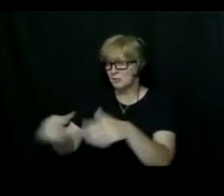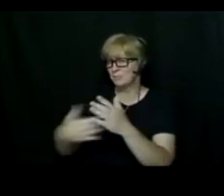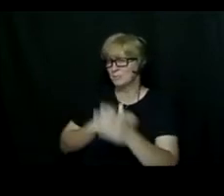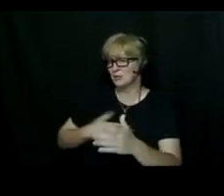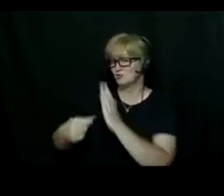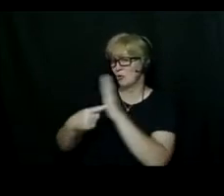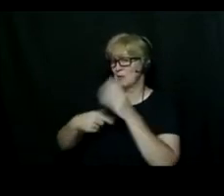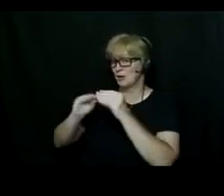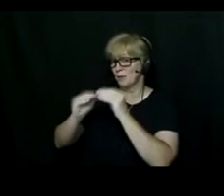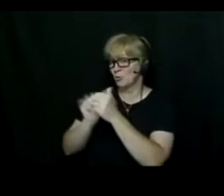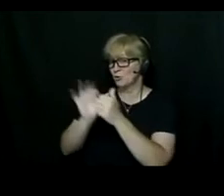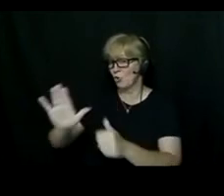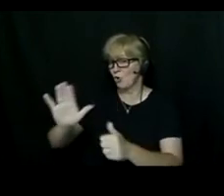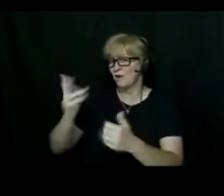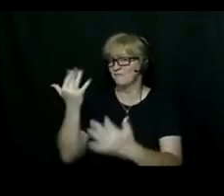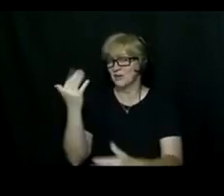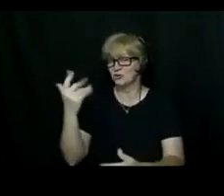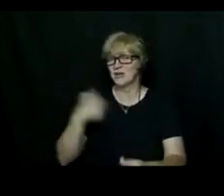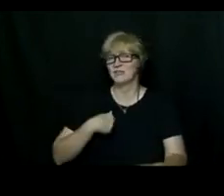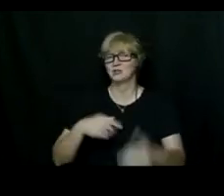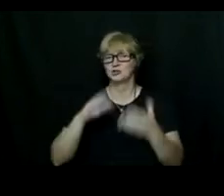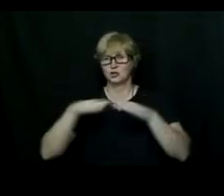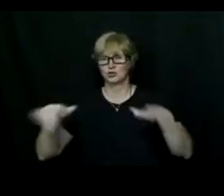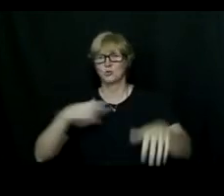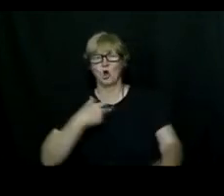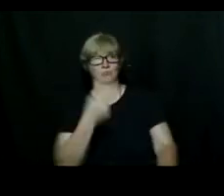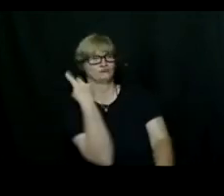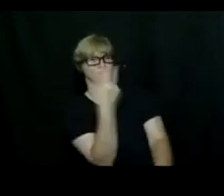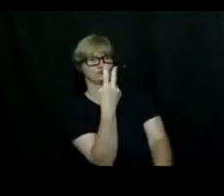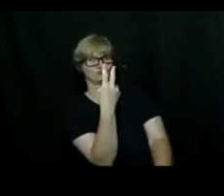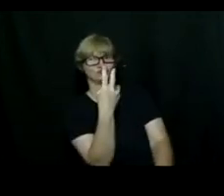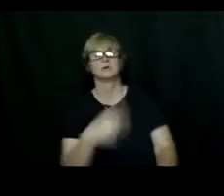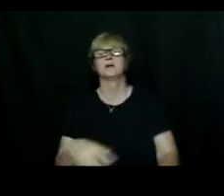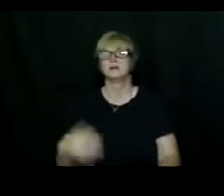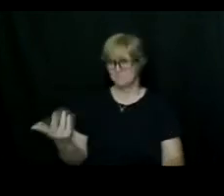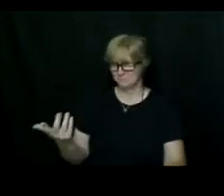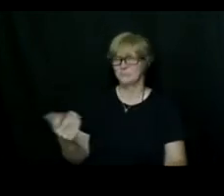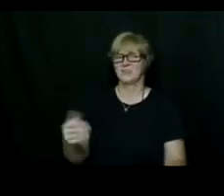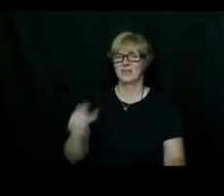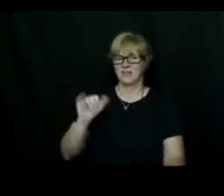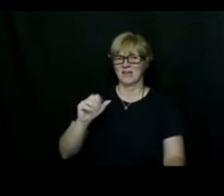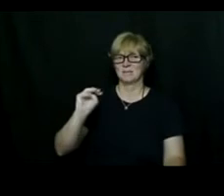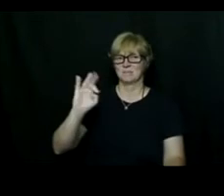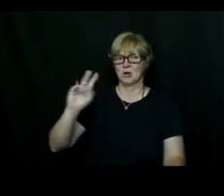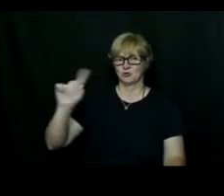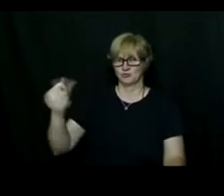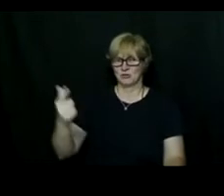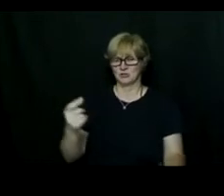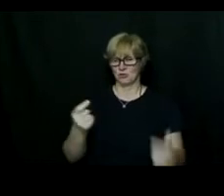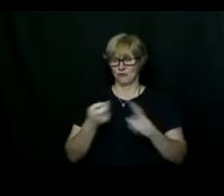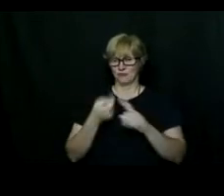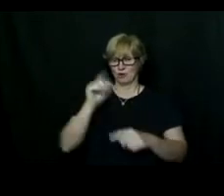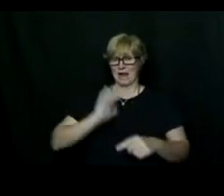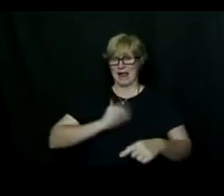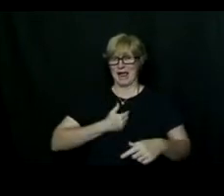fingers, and children would go like this simultaneously. That would be finger monitoring. And those, in our study at least, mediated